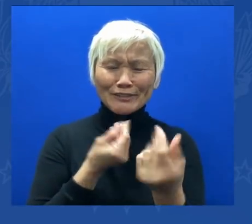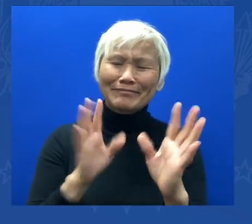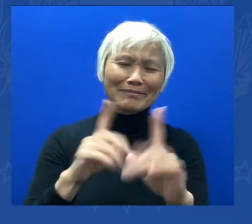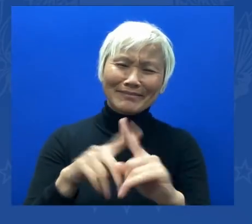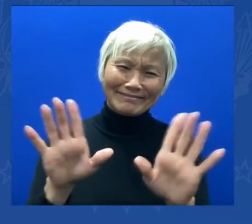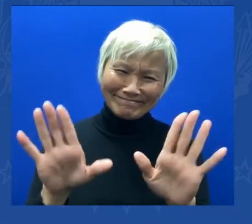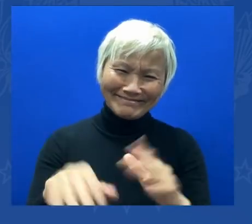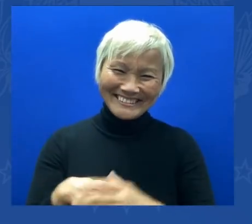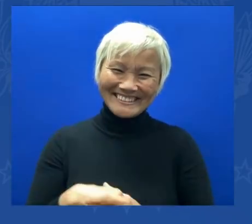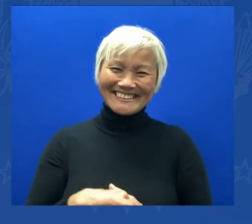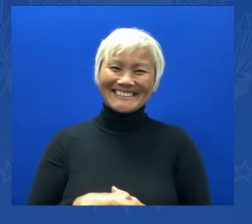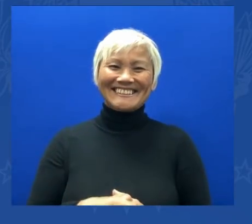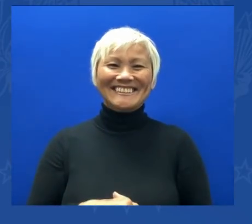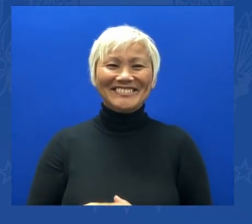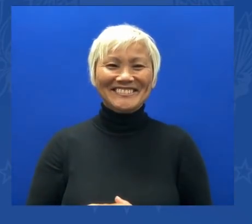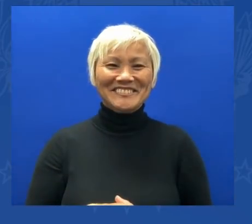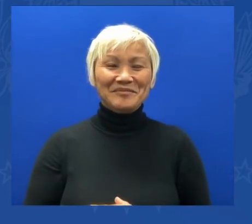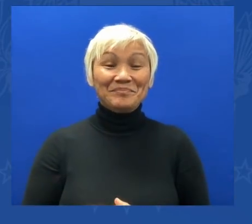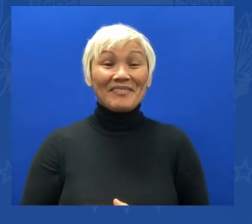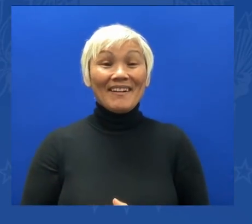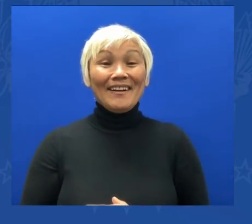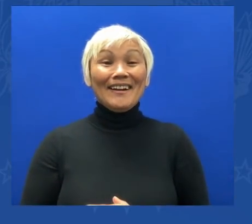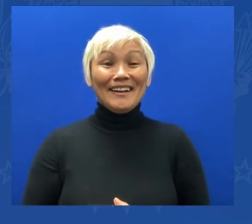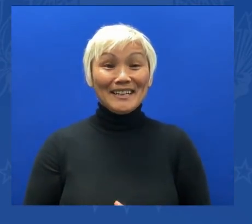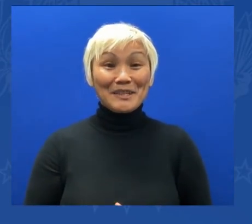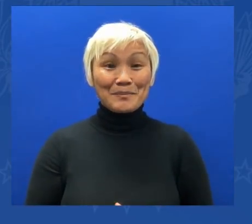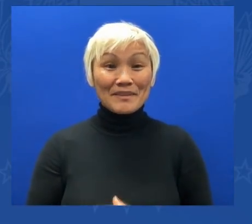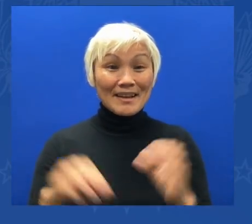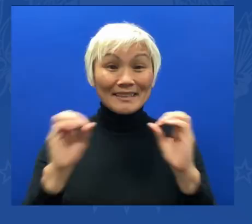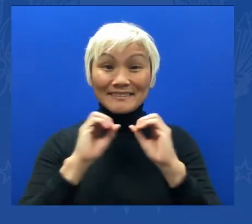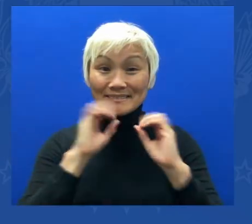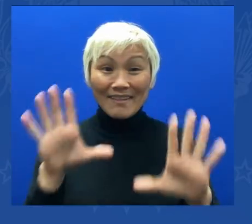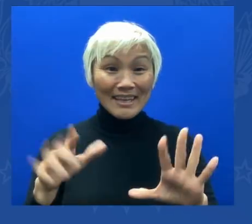that Kevin McCarthy hasn't already put on tape.